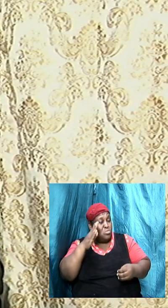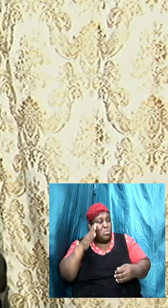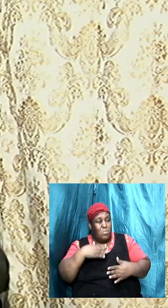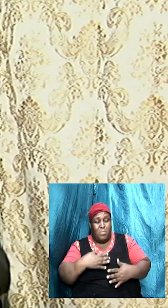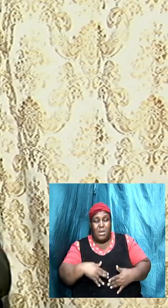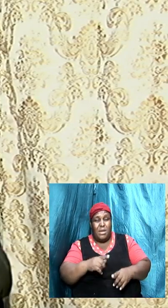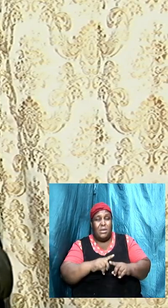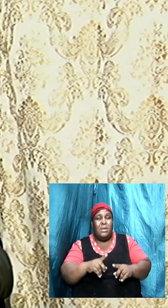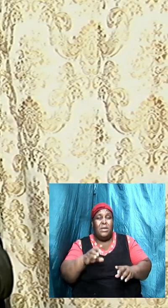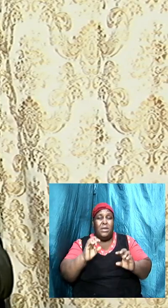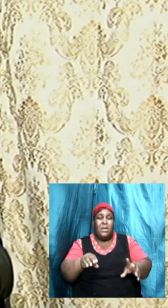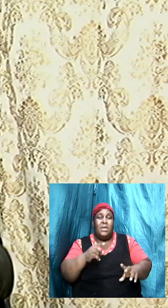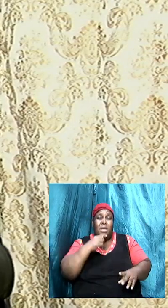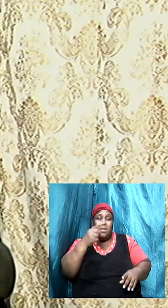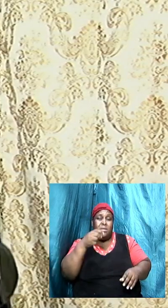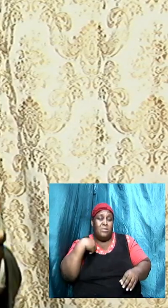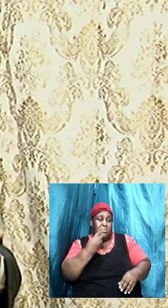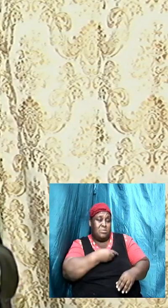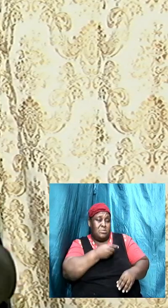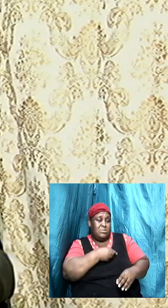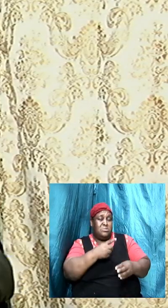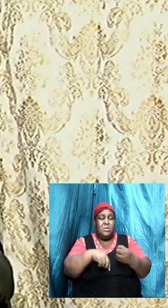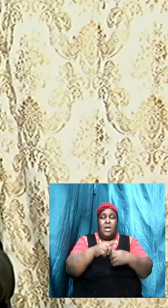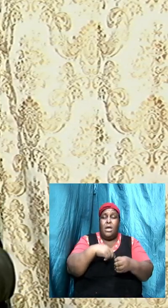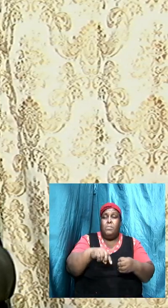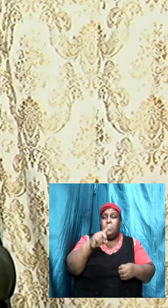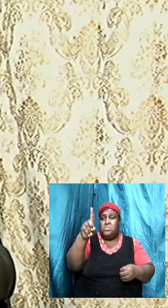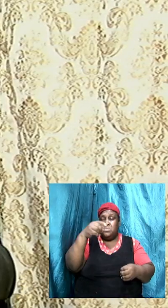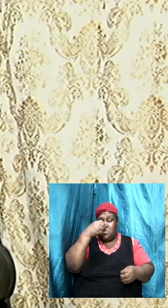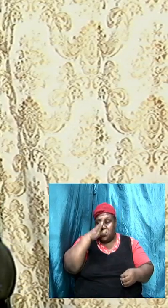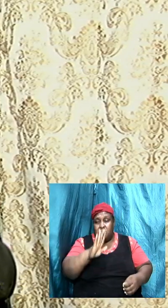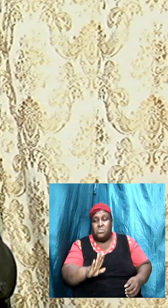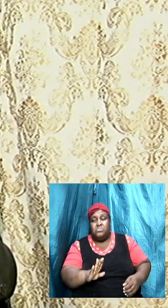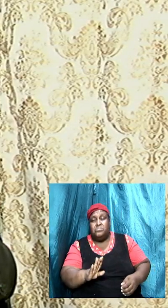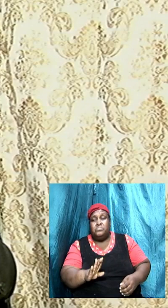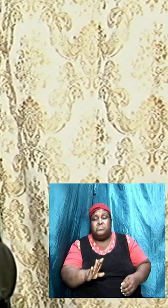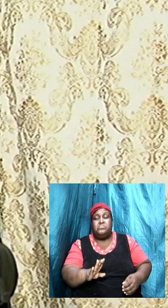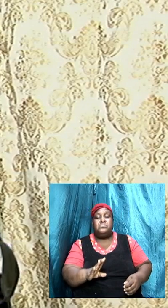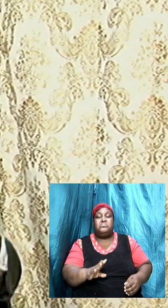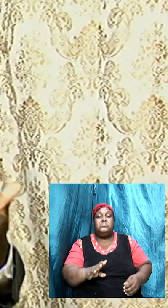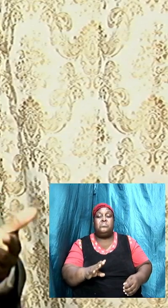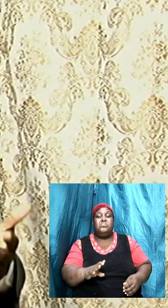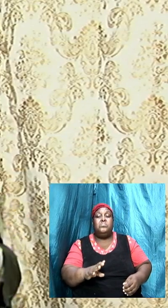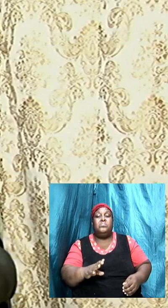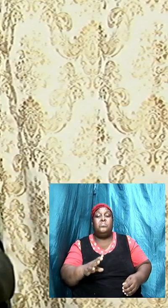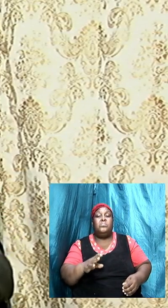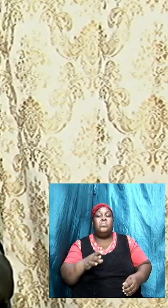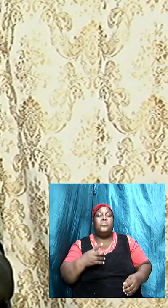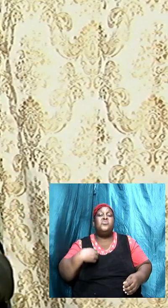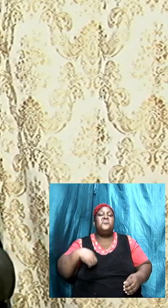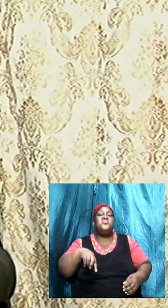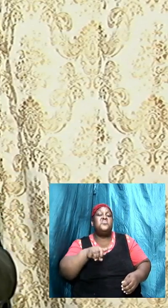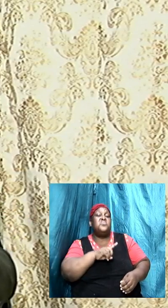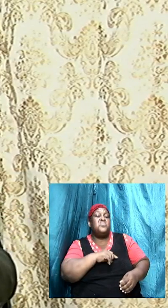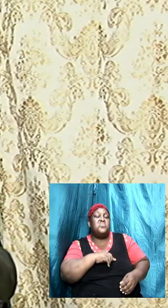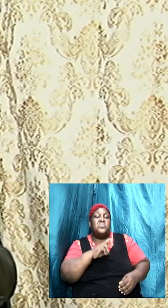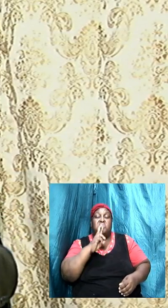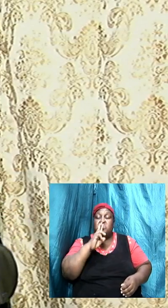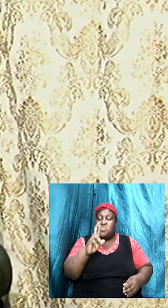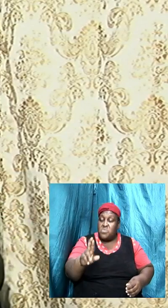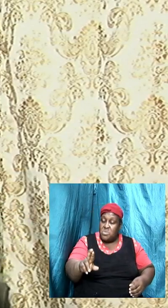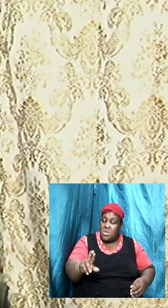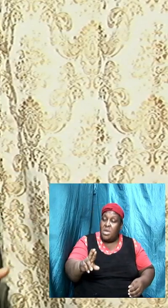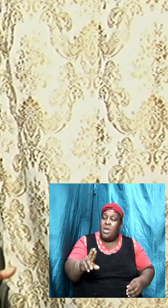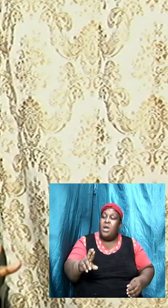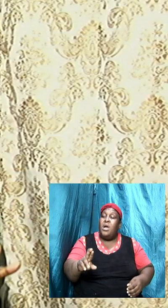know, I am not going to go in depth with all of that because, you know, we are well au fait of all of that.